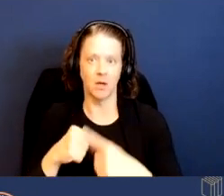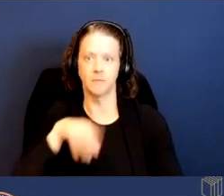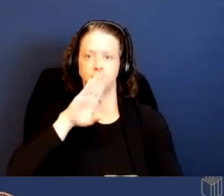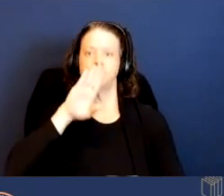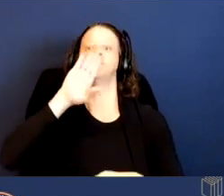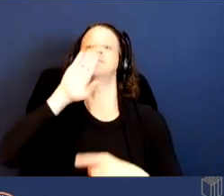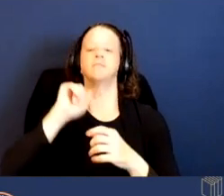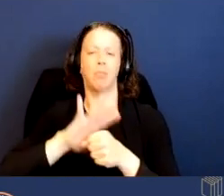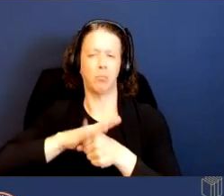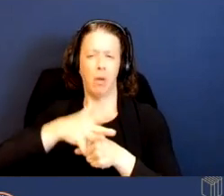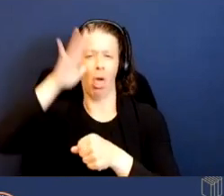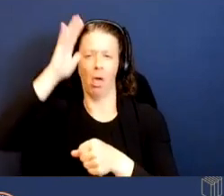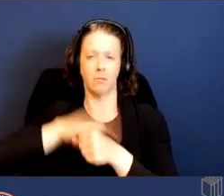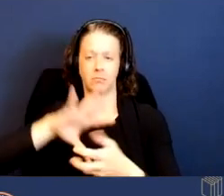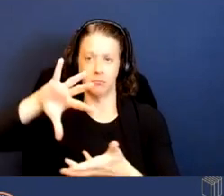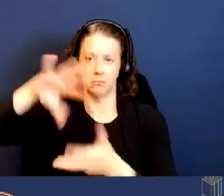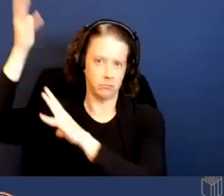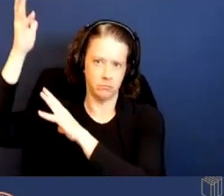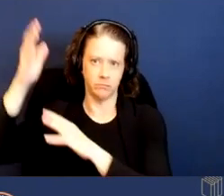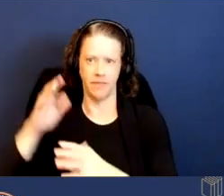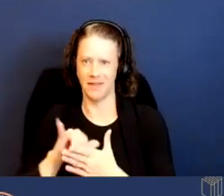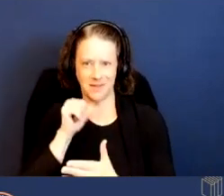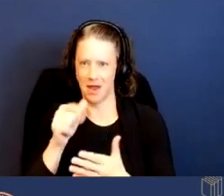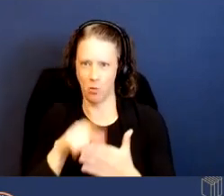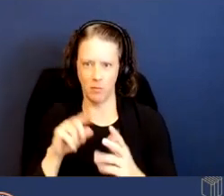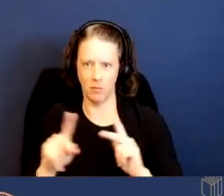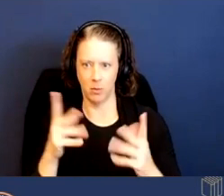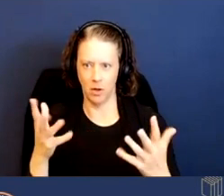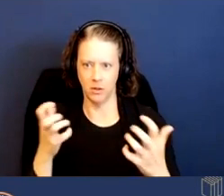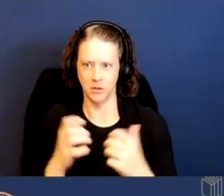of, you know, goes sideways from there. That's not what anybody wants.